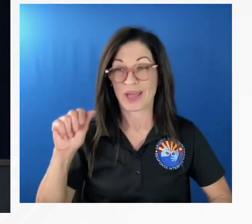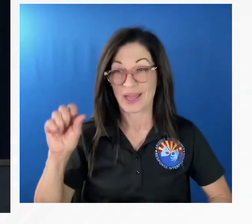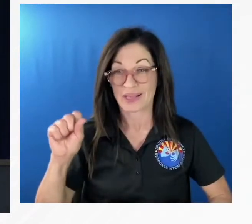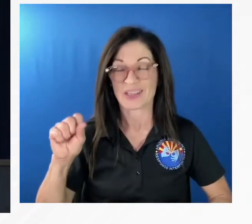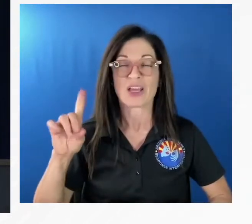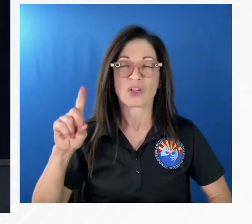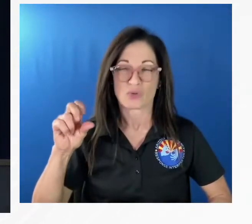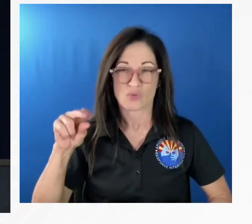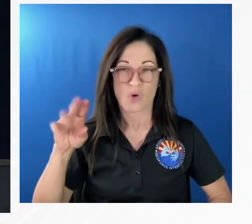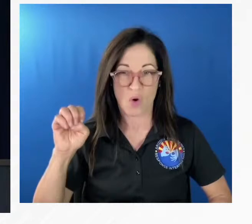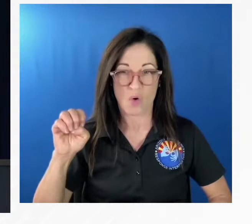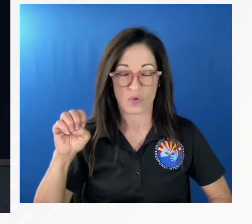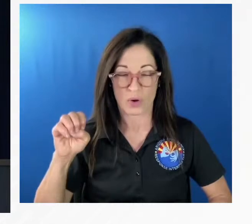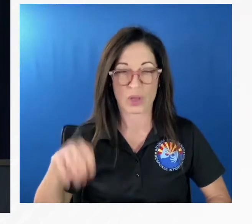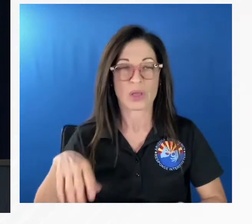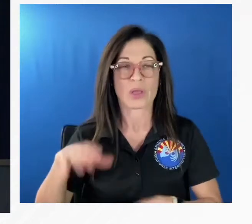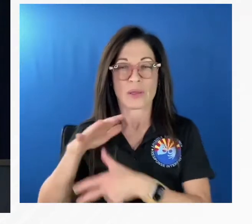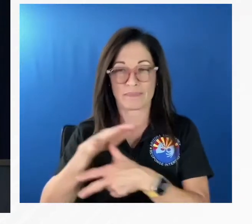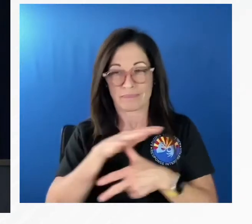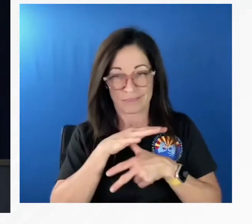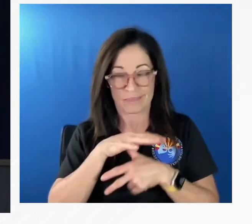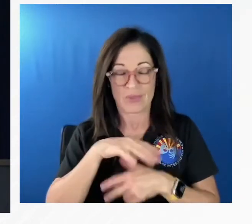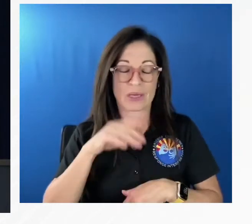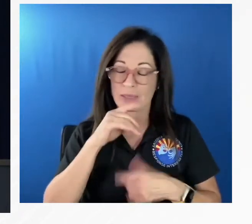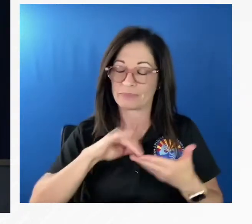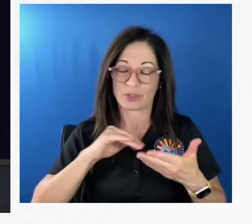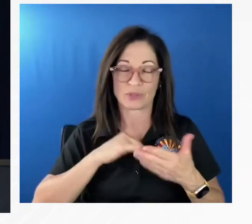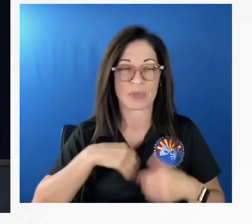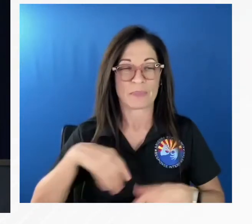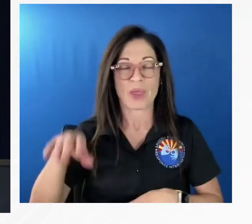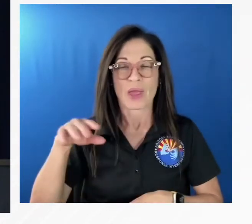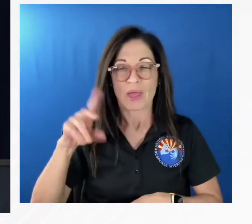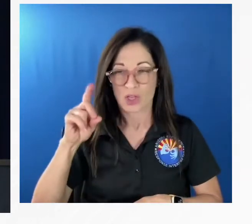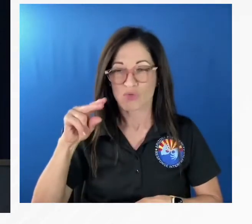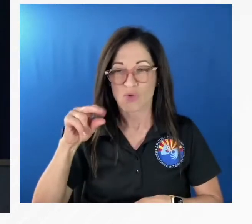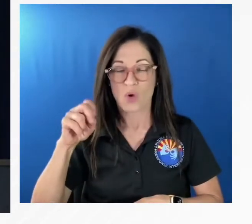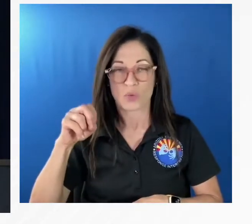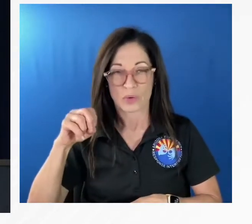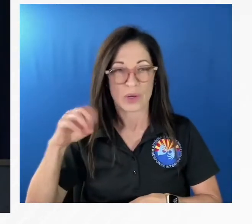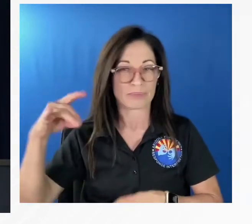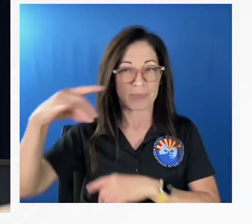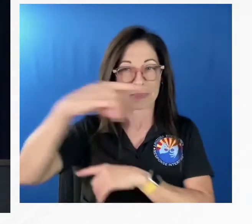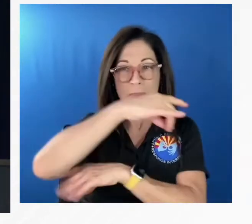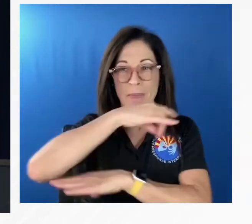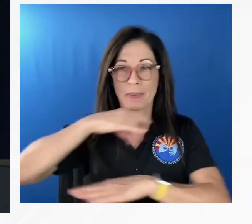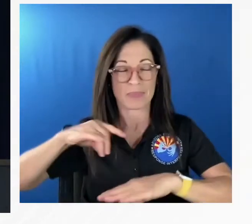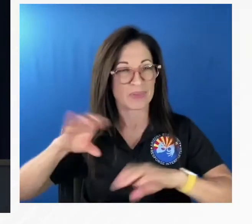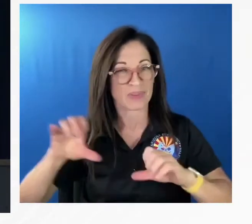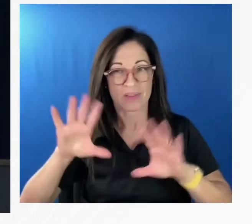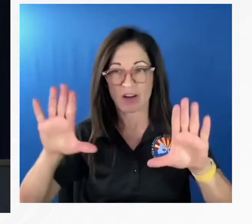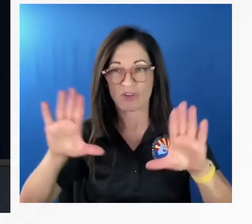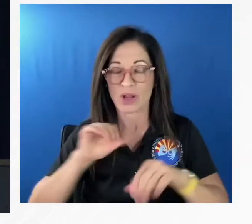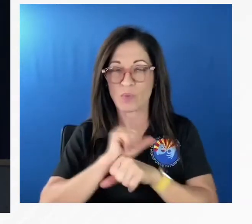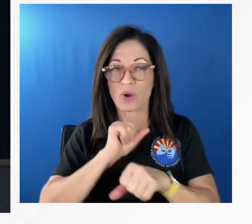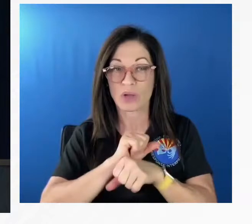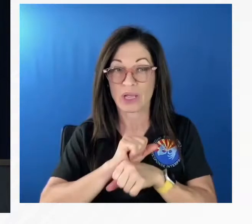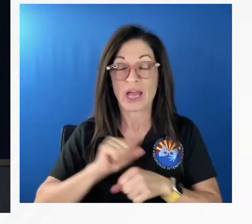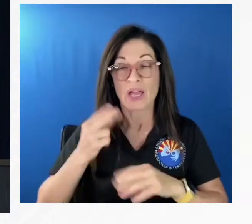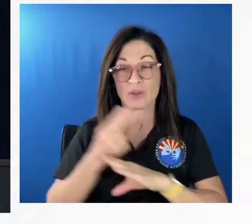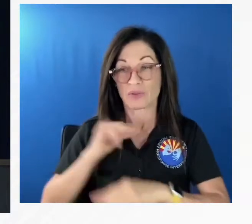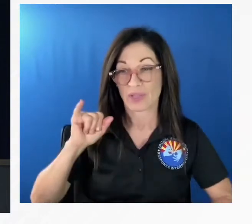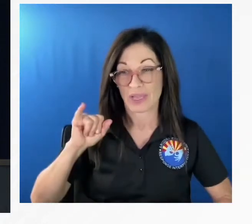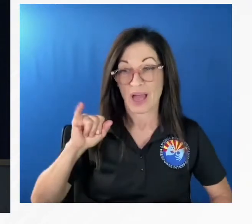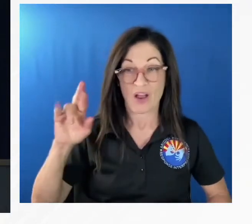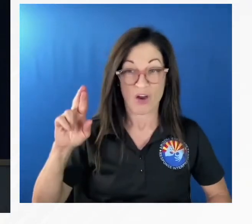unmanned Romeo 3-1 that we call it. And it's doing some surgical work for us. It does infrared, so it spots those heat sources, whether it's at night or